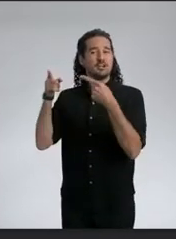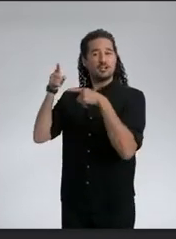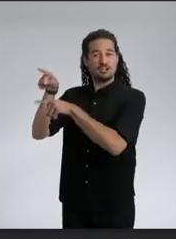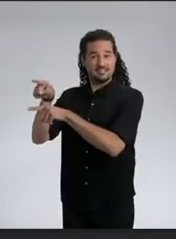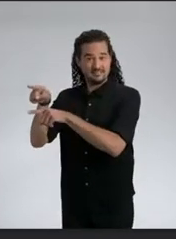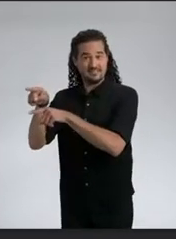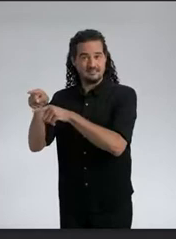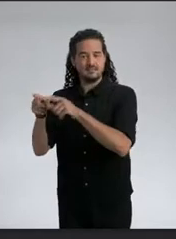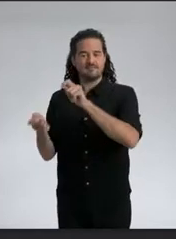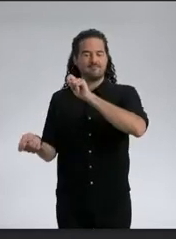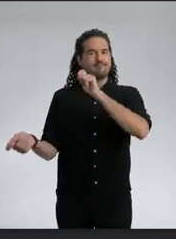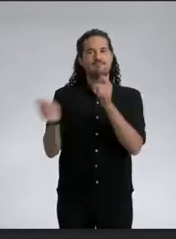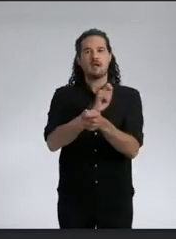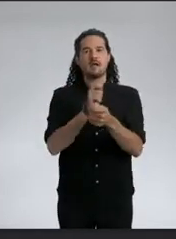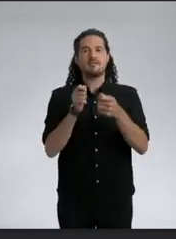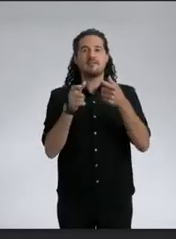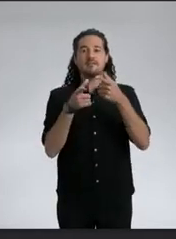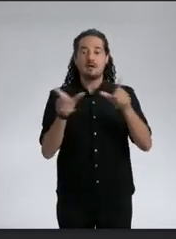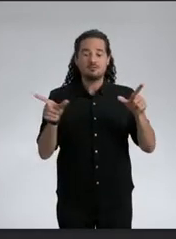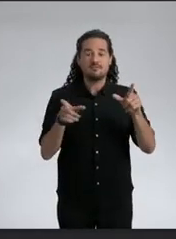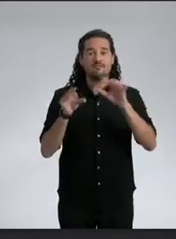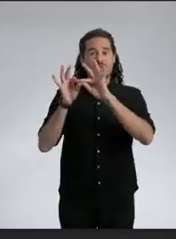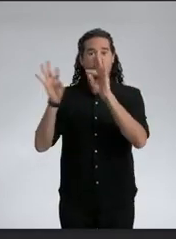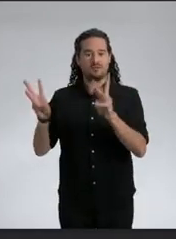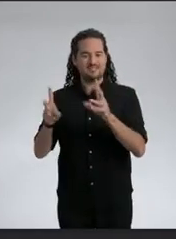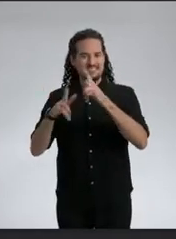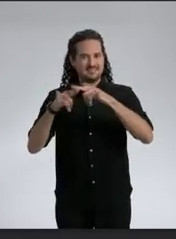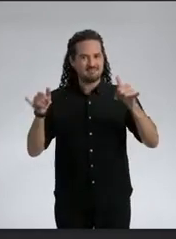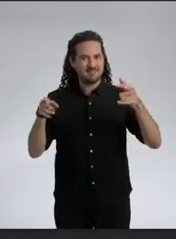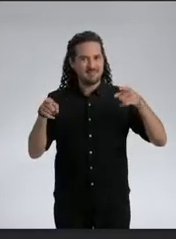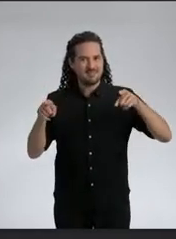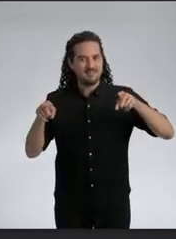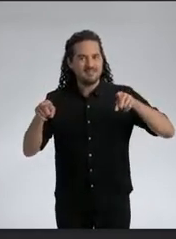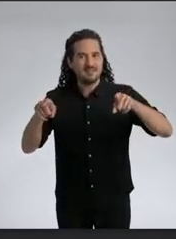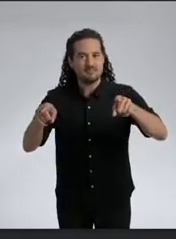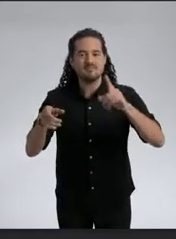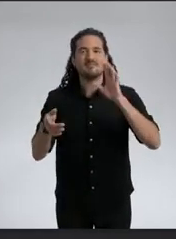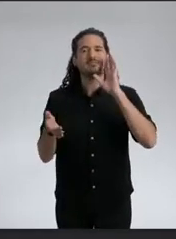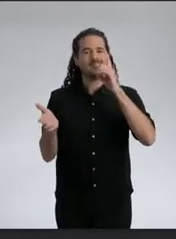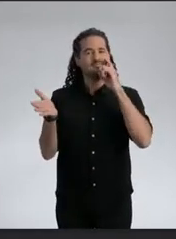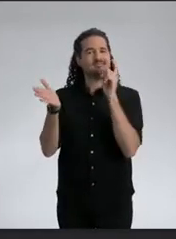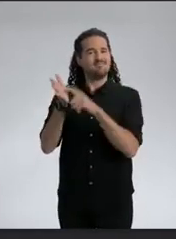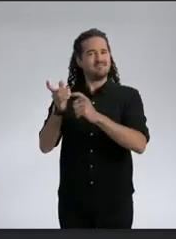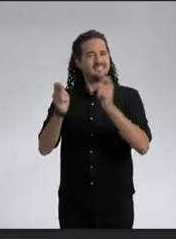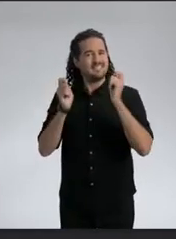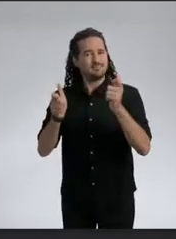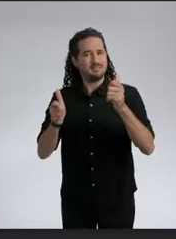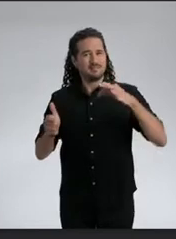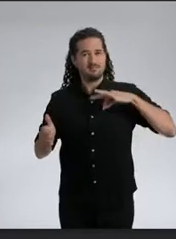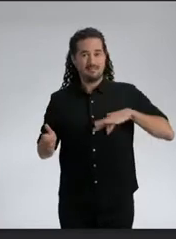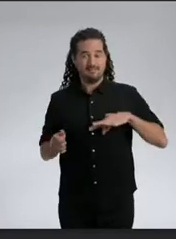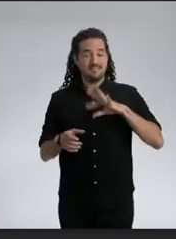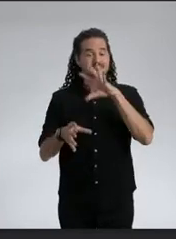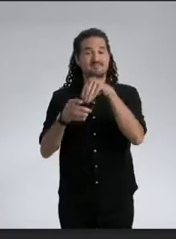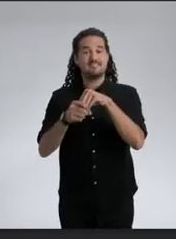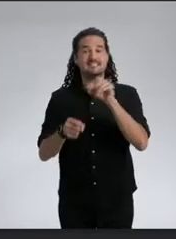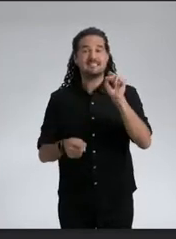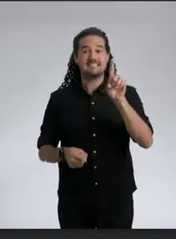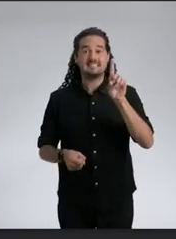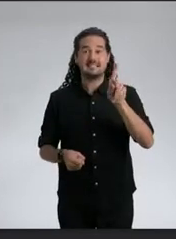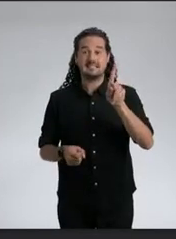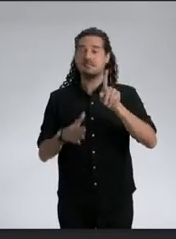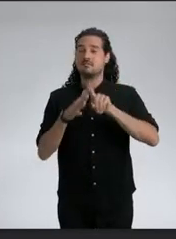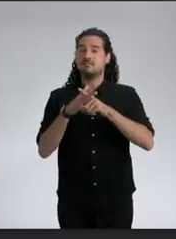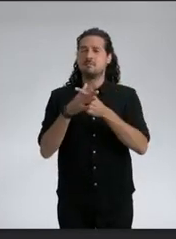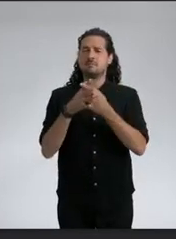and frameworks together, so you'll see immediate benefits across the SDK, including with key technologies like